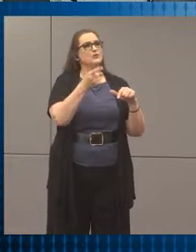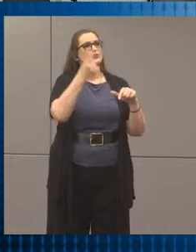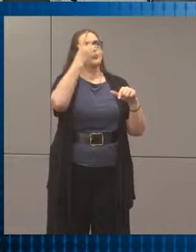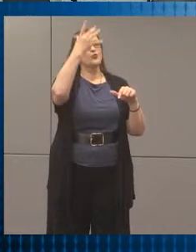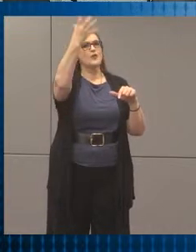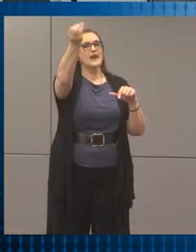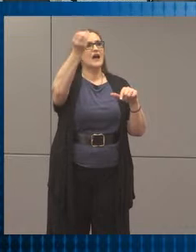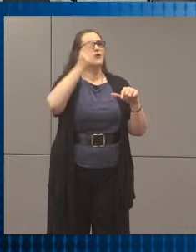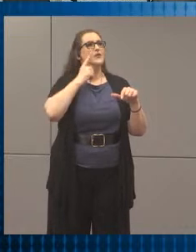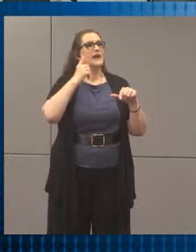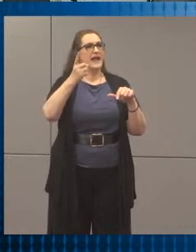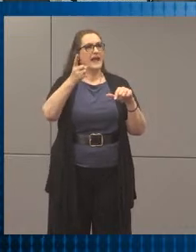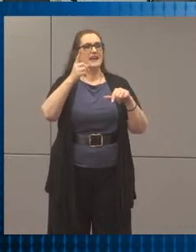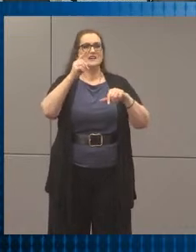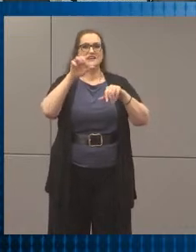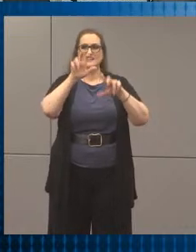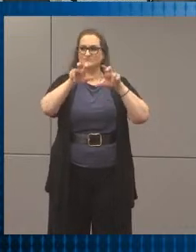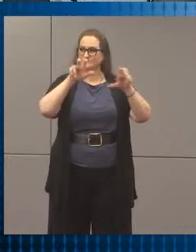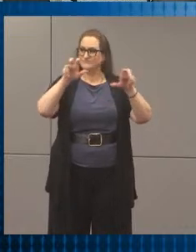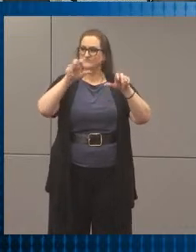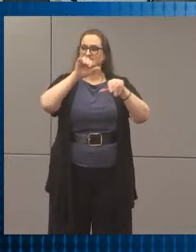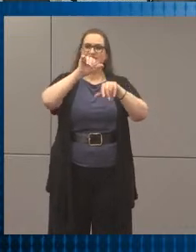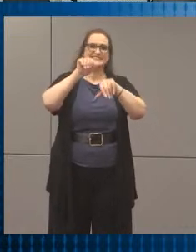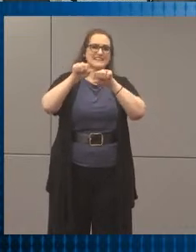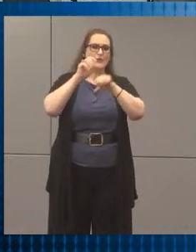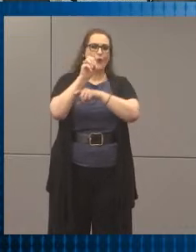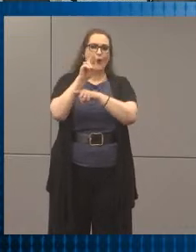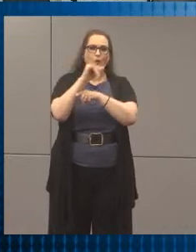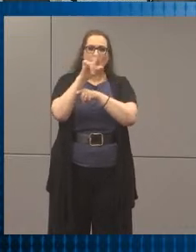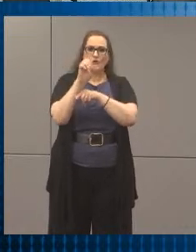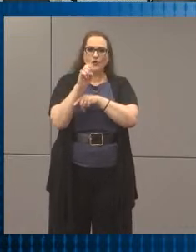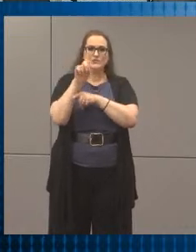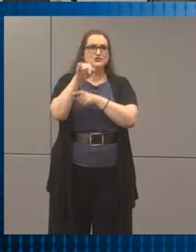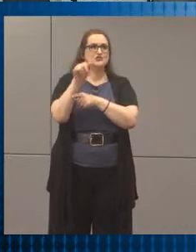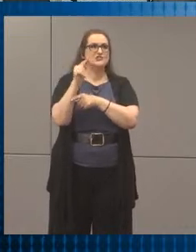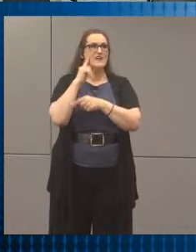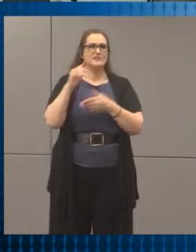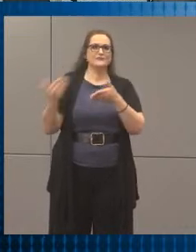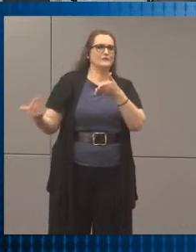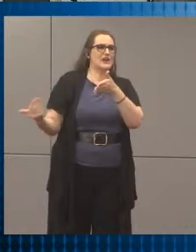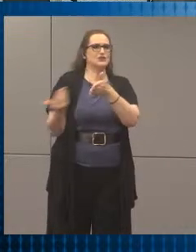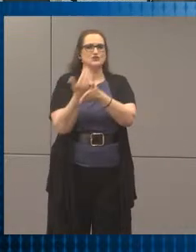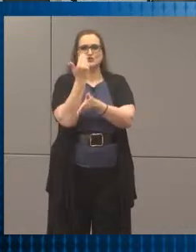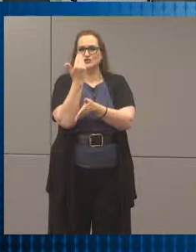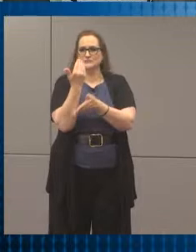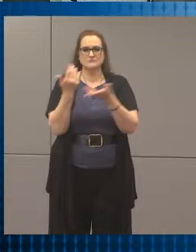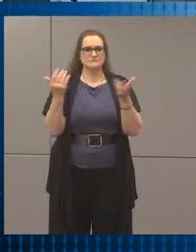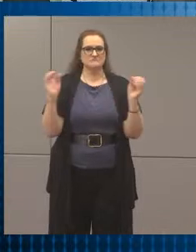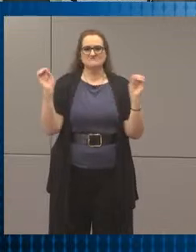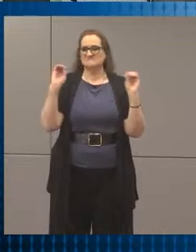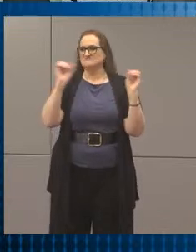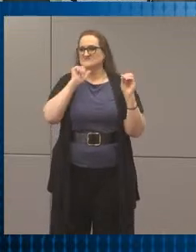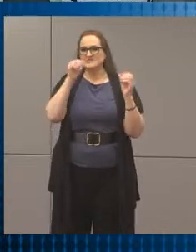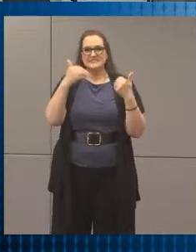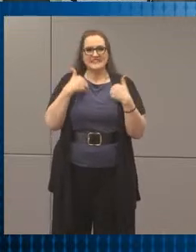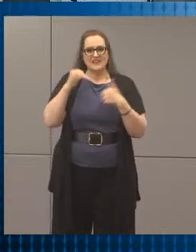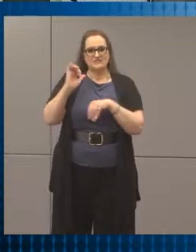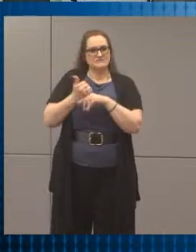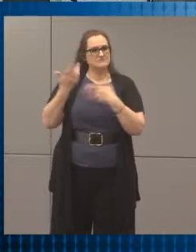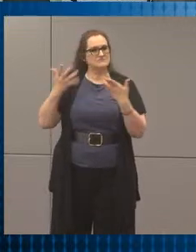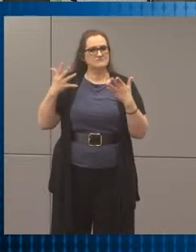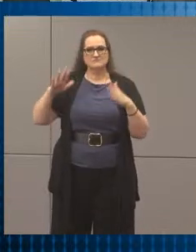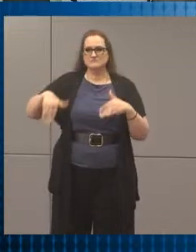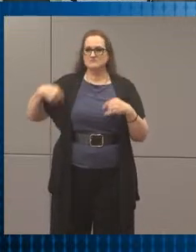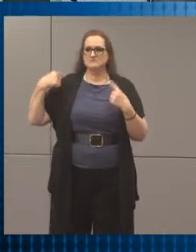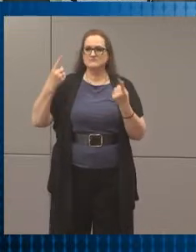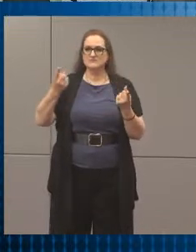and installed Oracle's Java fresh, brand new, didn't have it already in place,